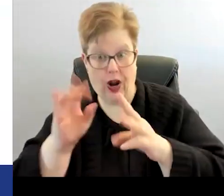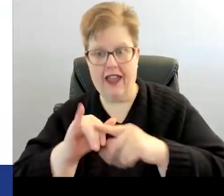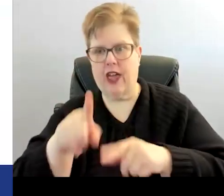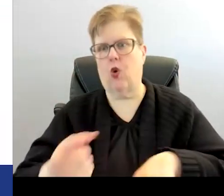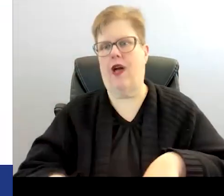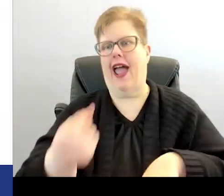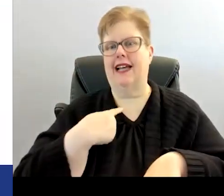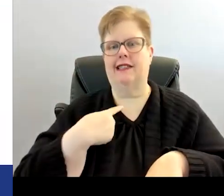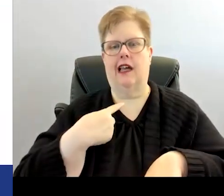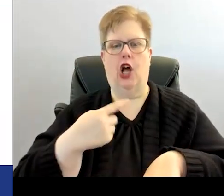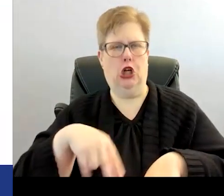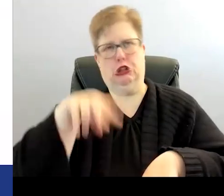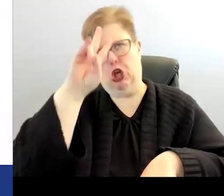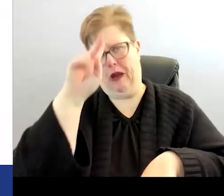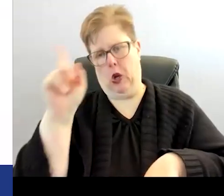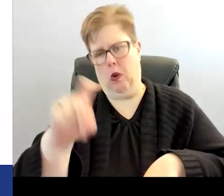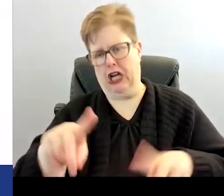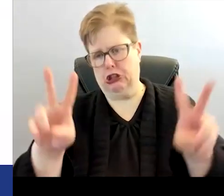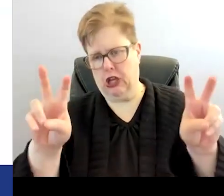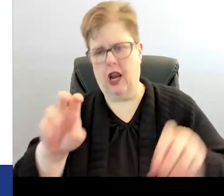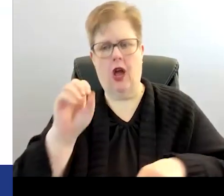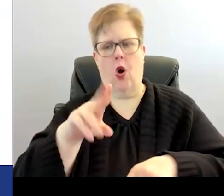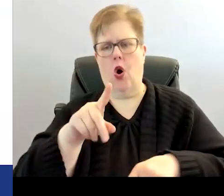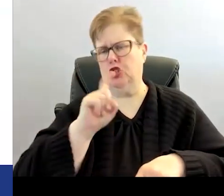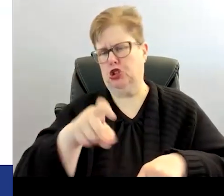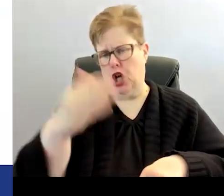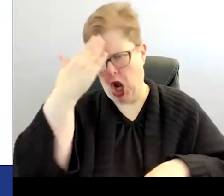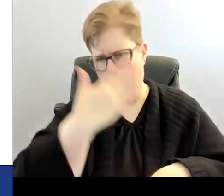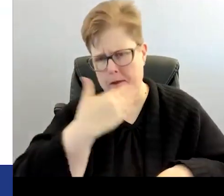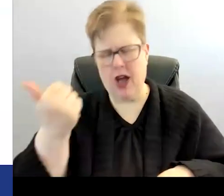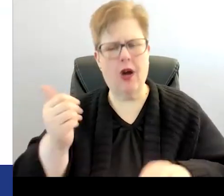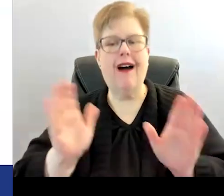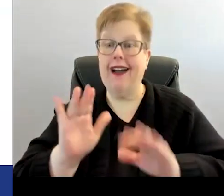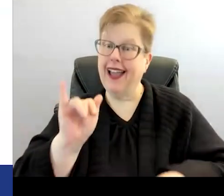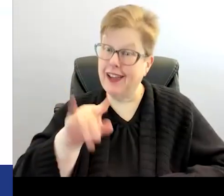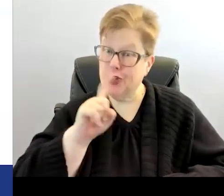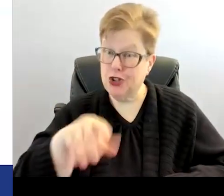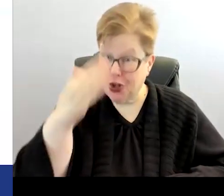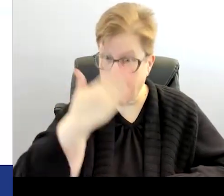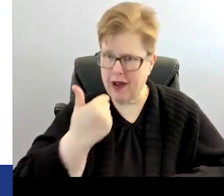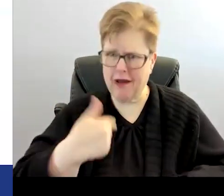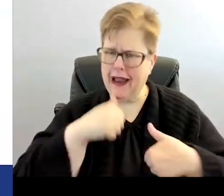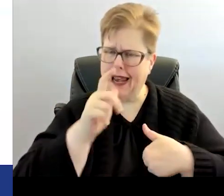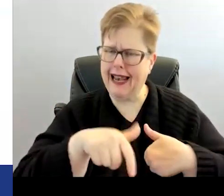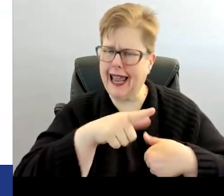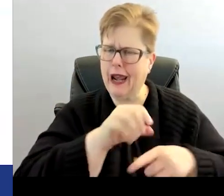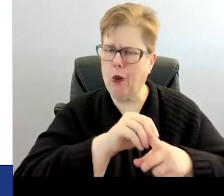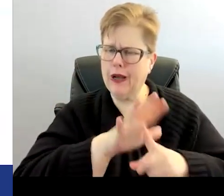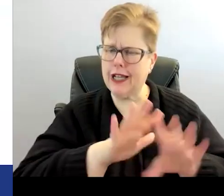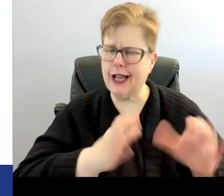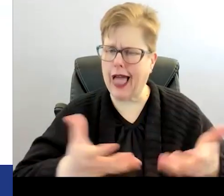asking a stupid question or you should know better. If you should know better, we wouldn't need